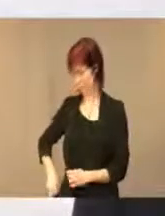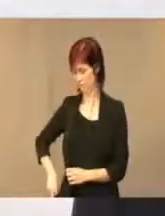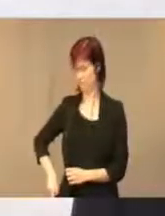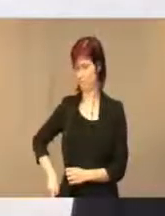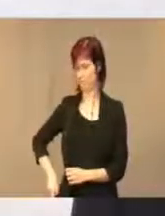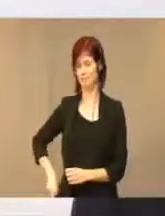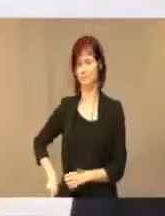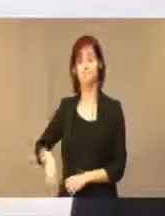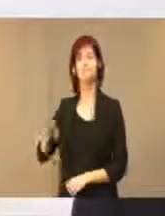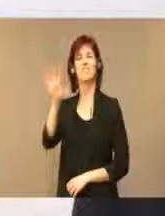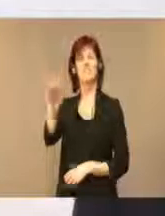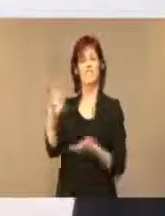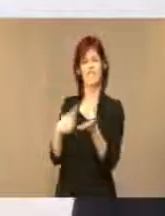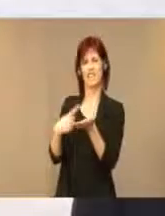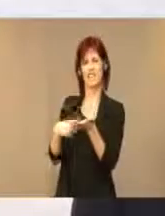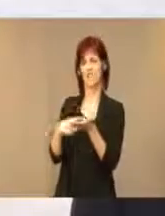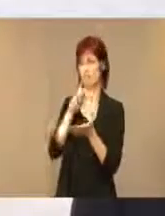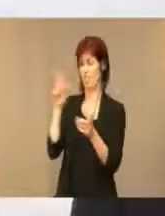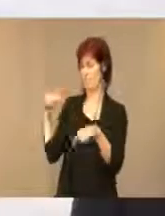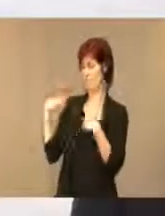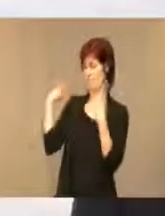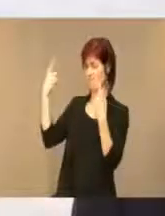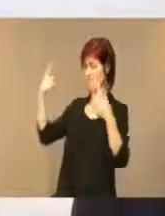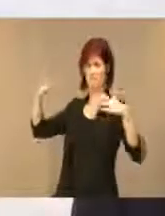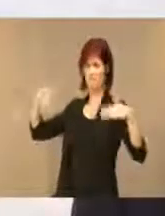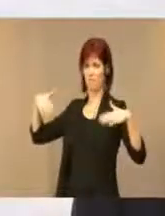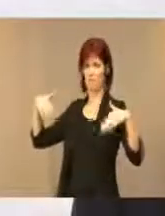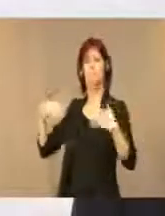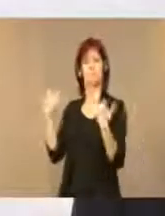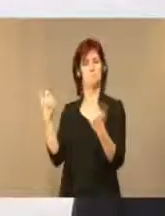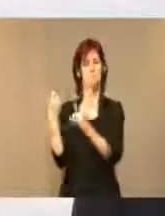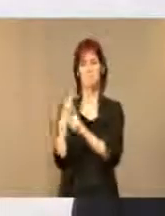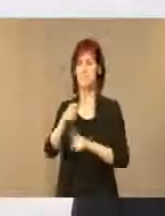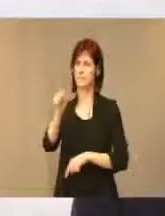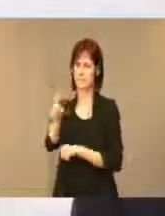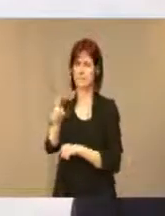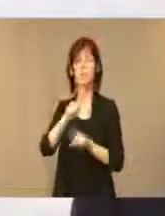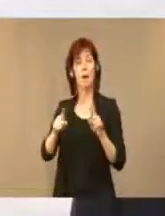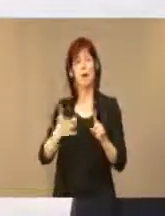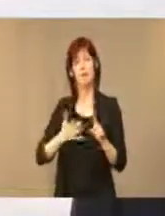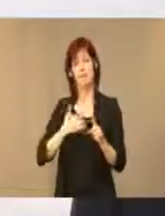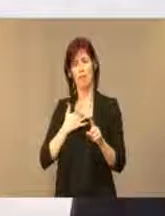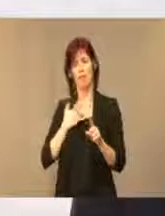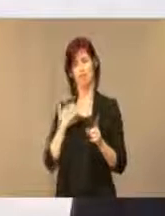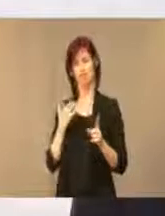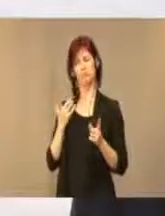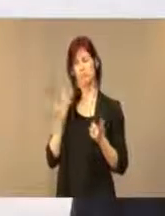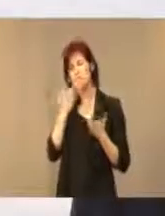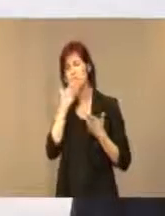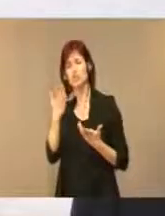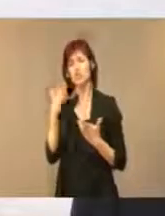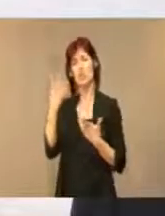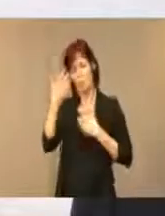hear your thoughts and your ideas, and that's what today's webinar is all about. Your input and advice will help us